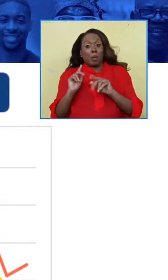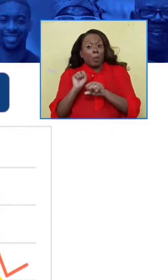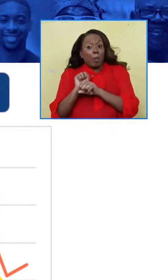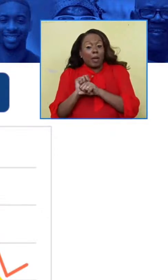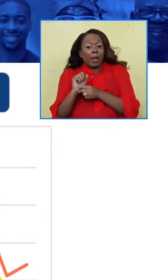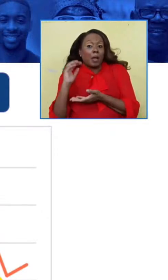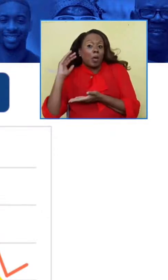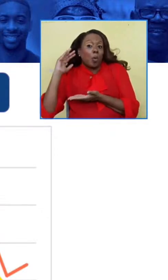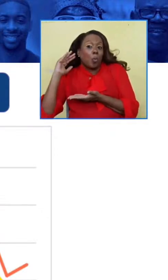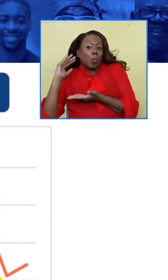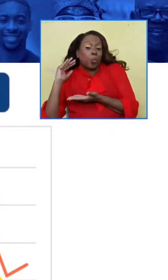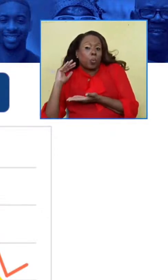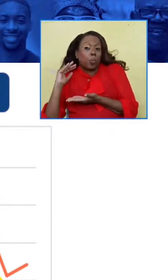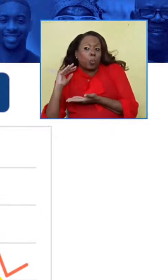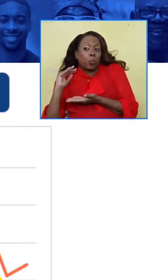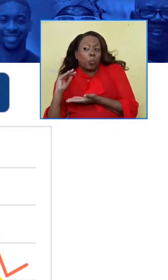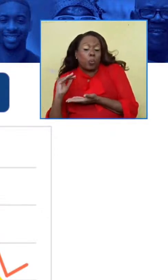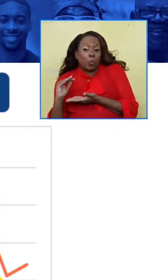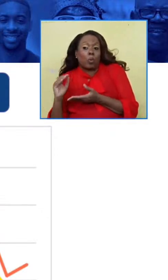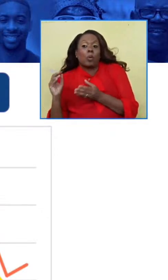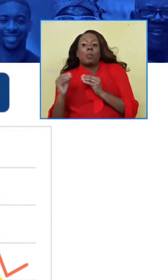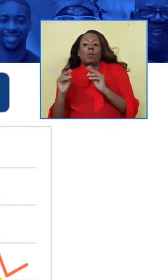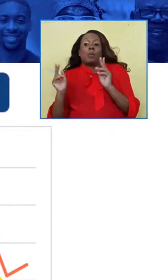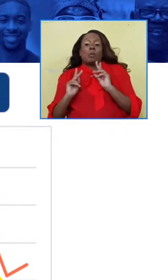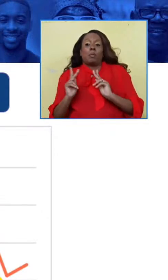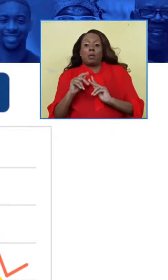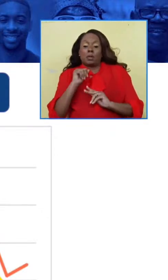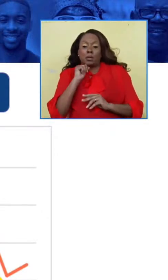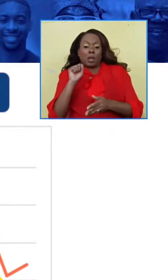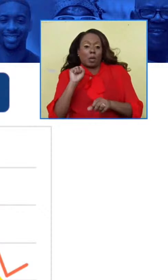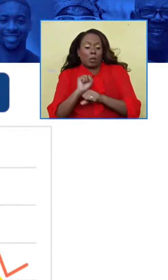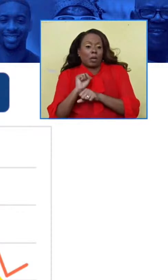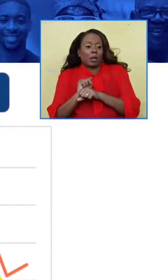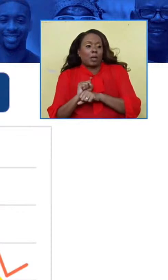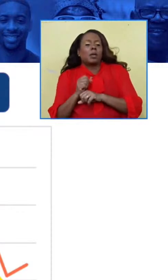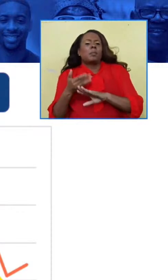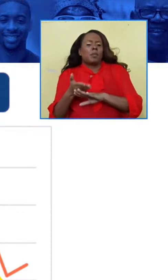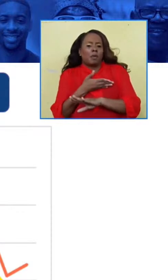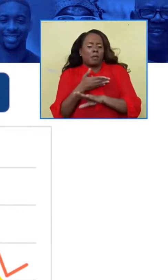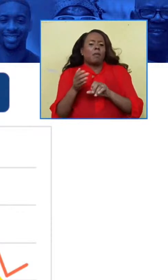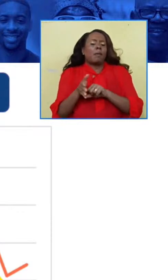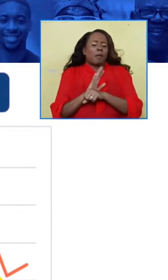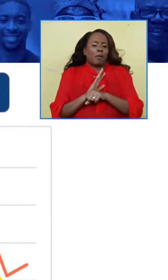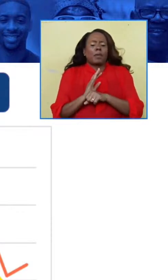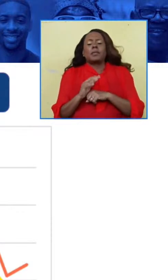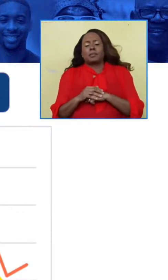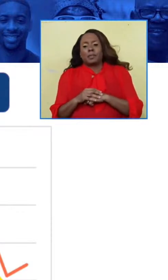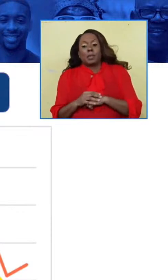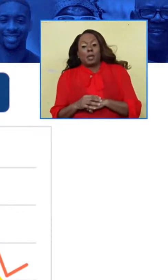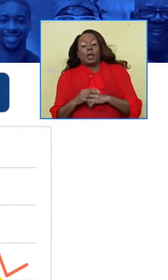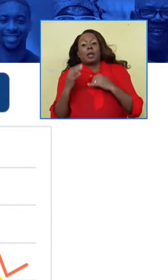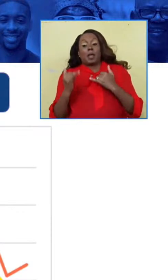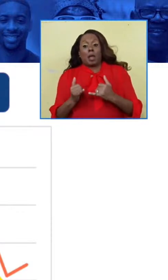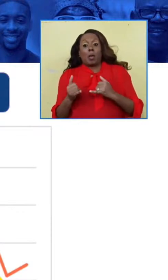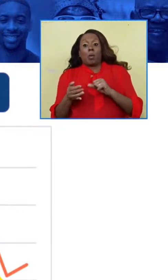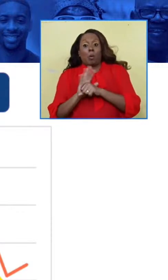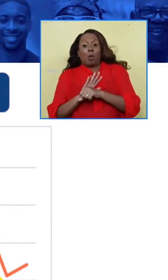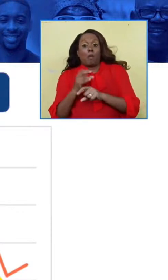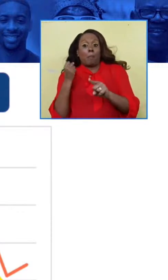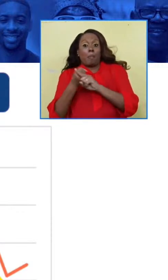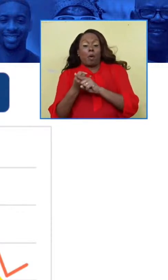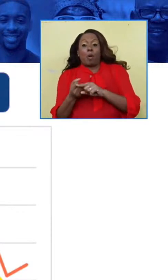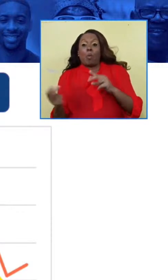134,000 in 2011. It fell to, even before COVID, 125,000, 124,000